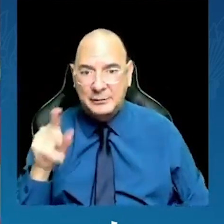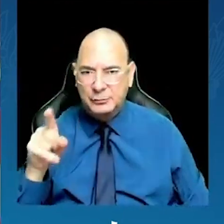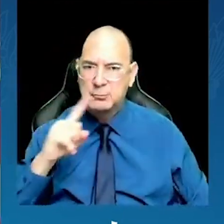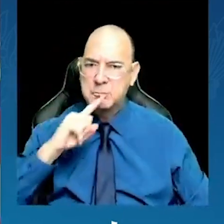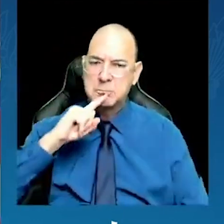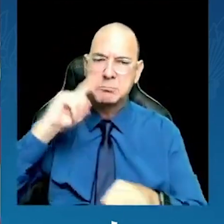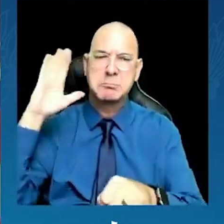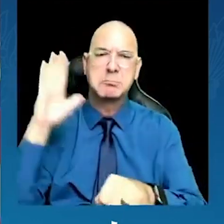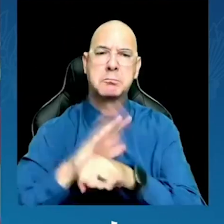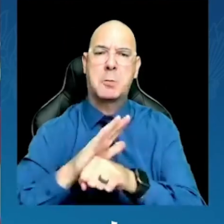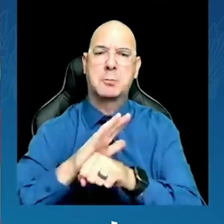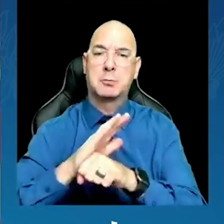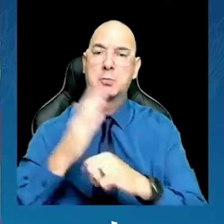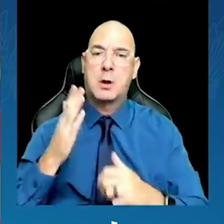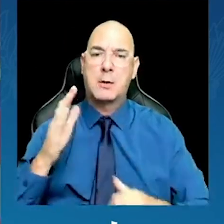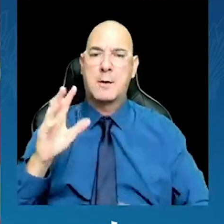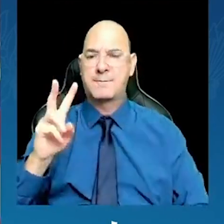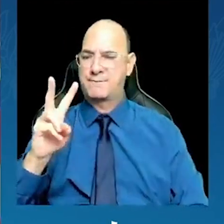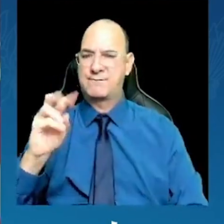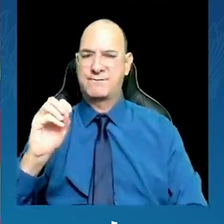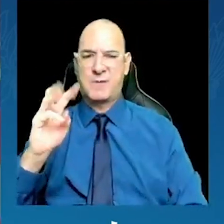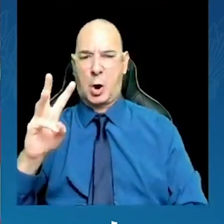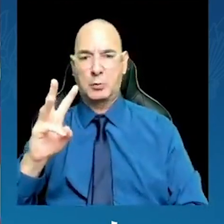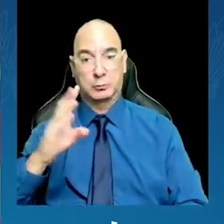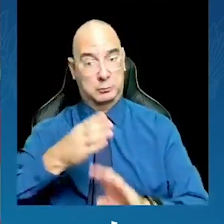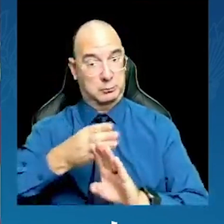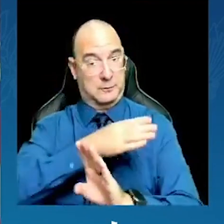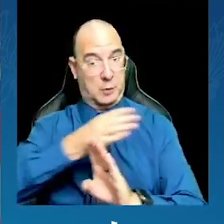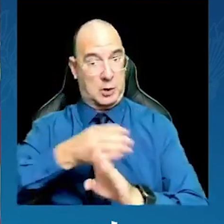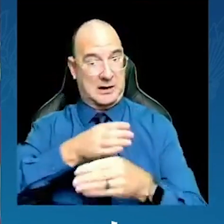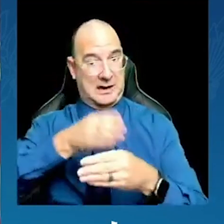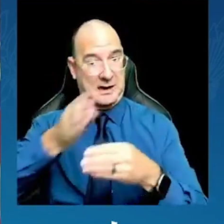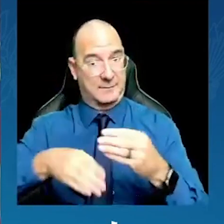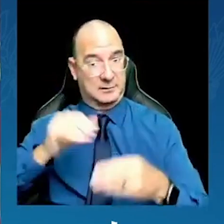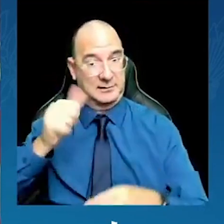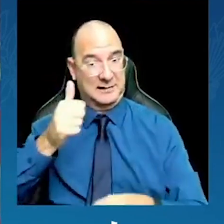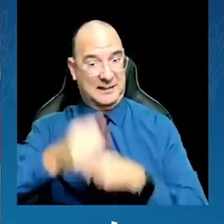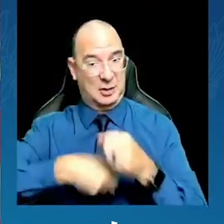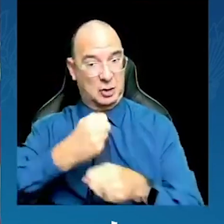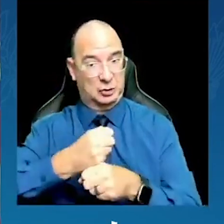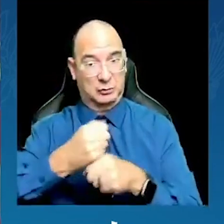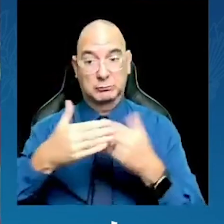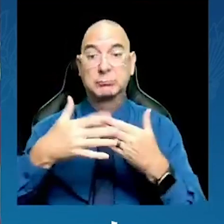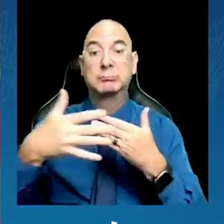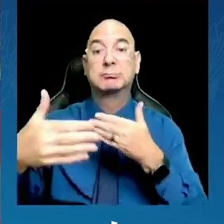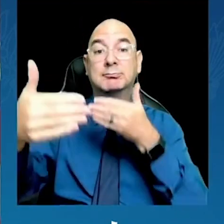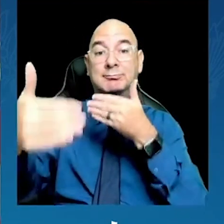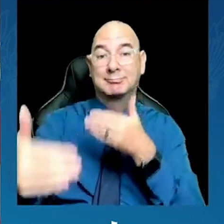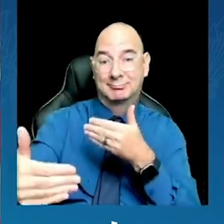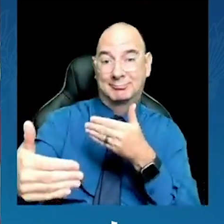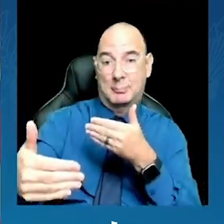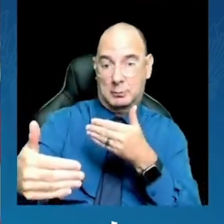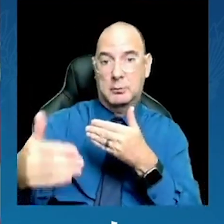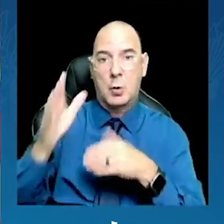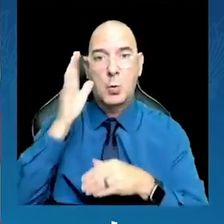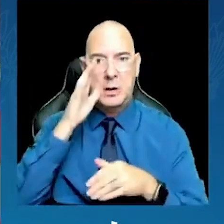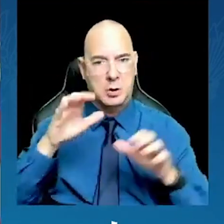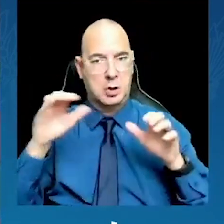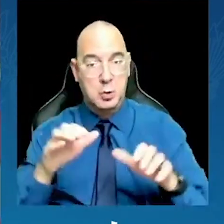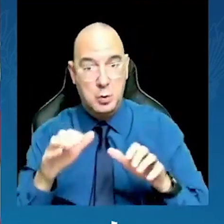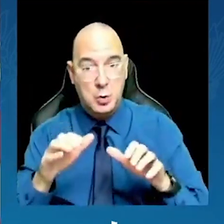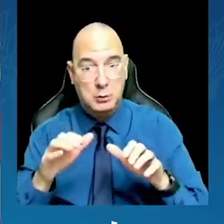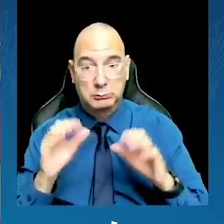Before the end of the decade, America would do what no nation had done